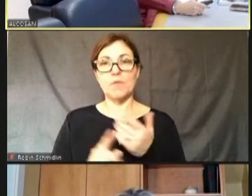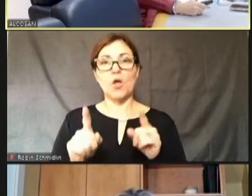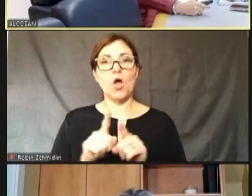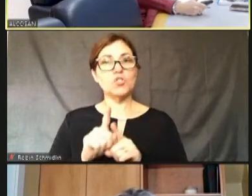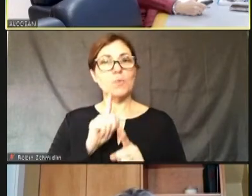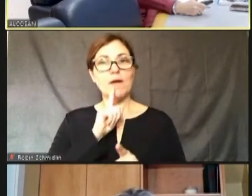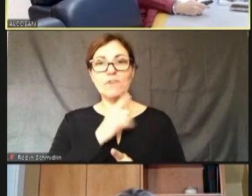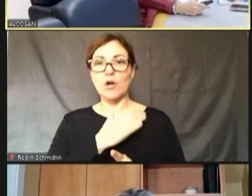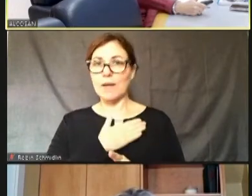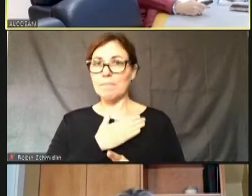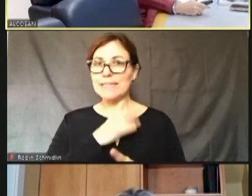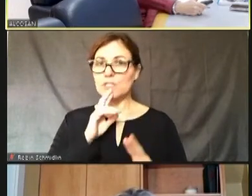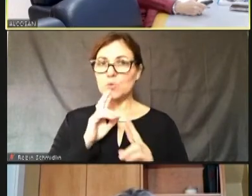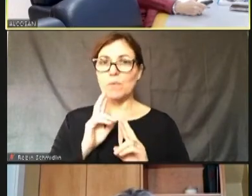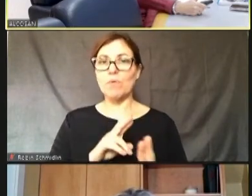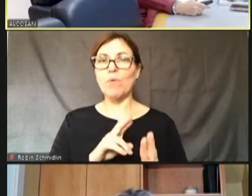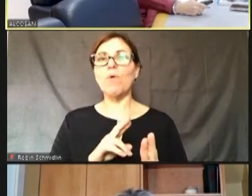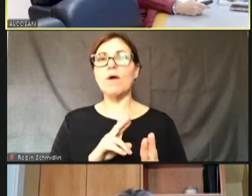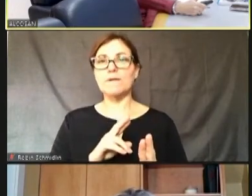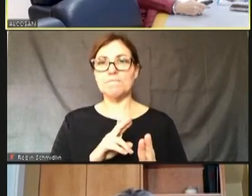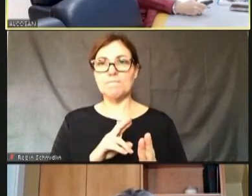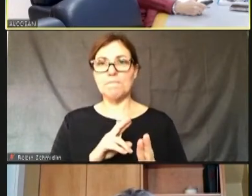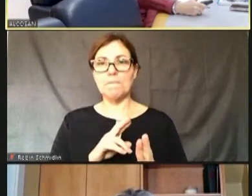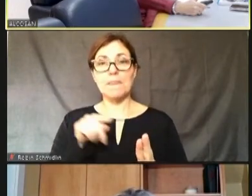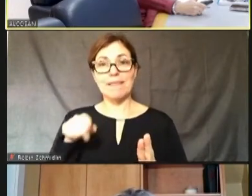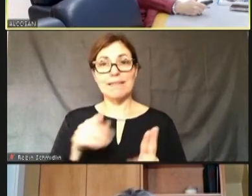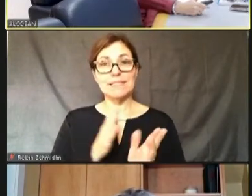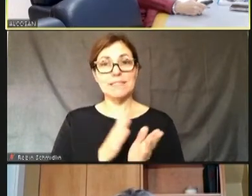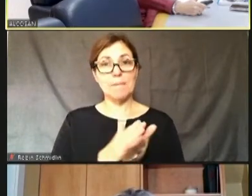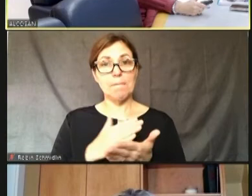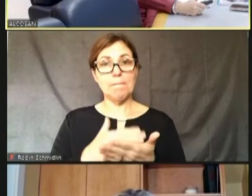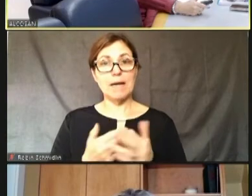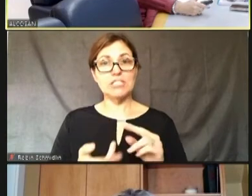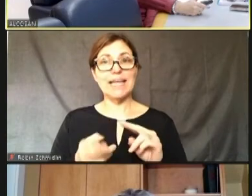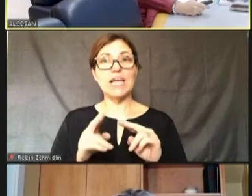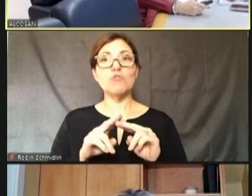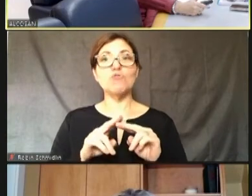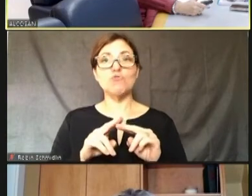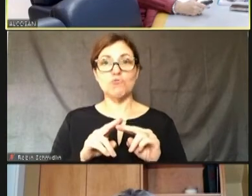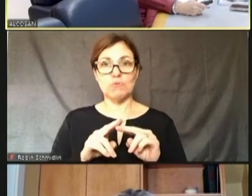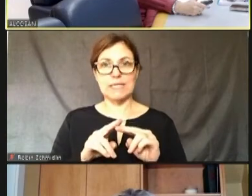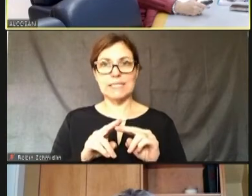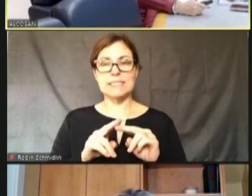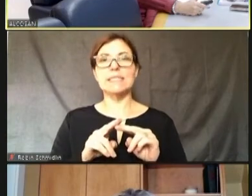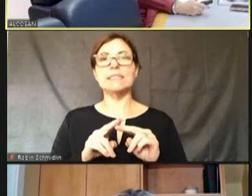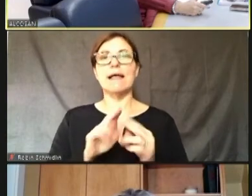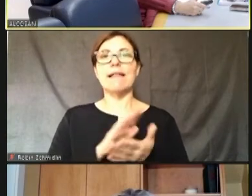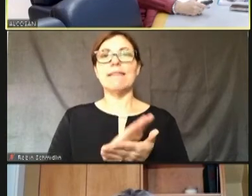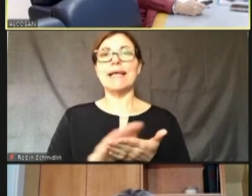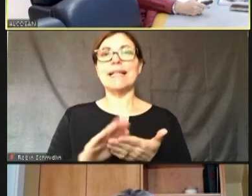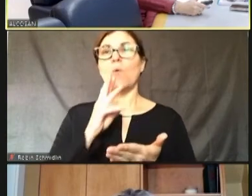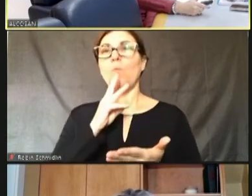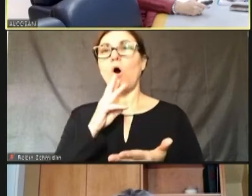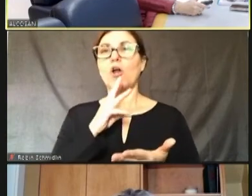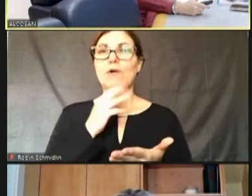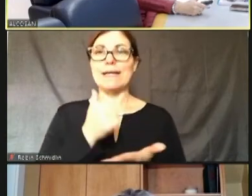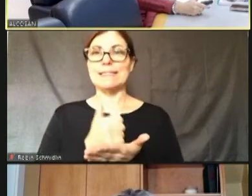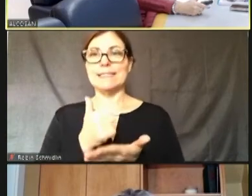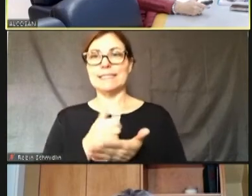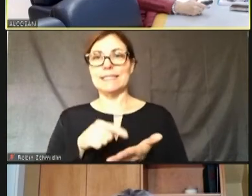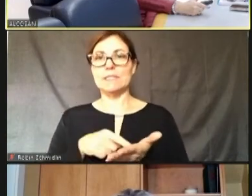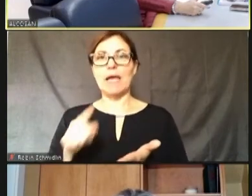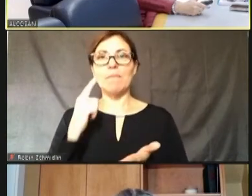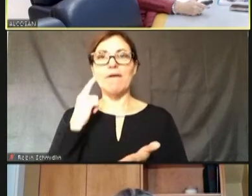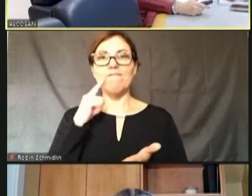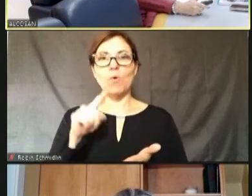to report that this budget increases our clean water assistance payments for our most vulnerable ratepayers for the fourth year in